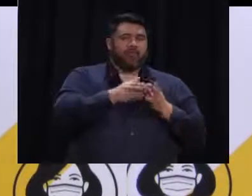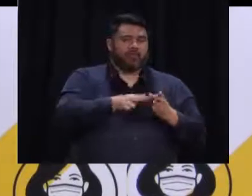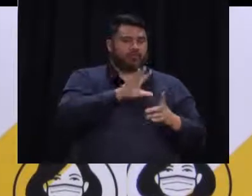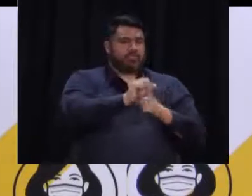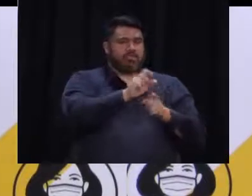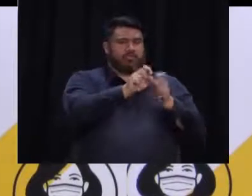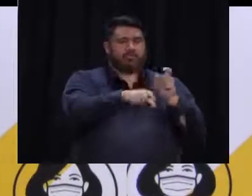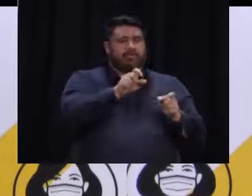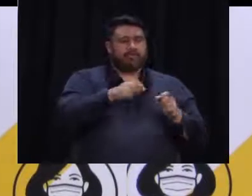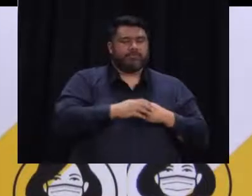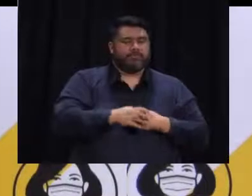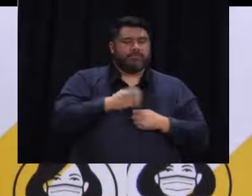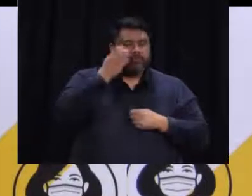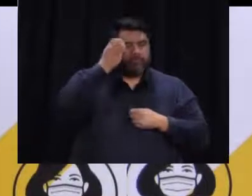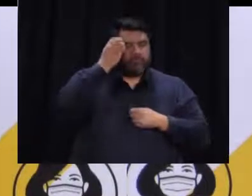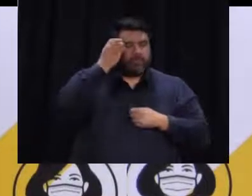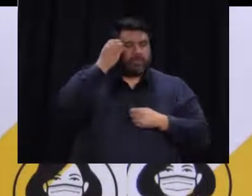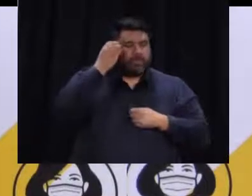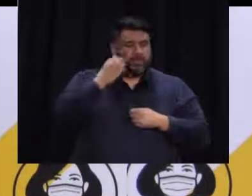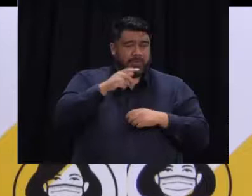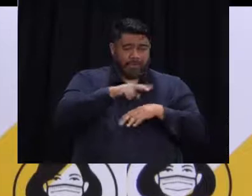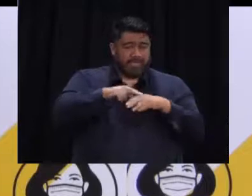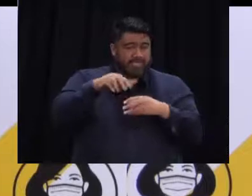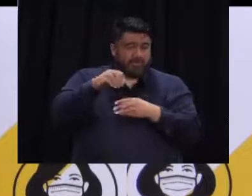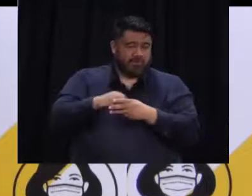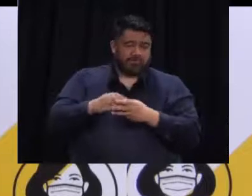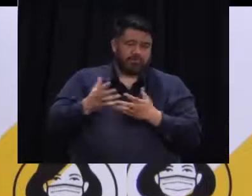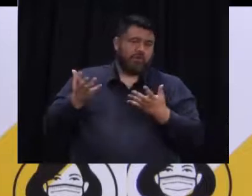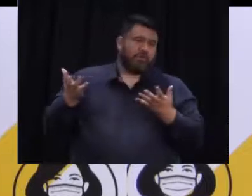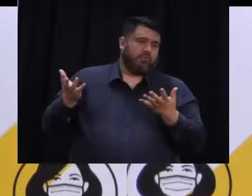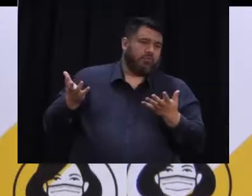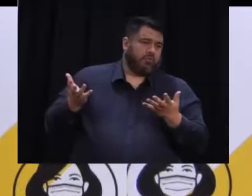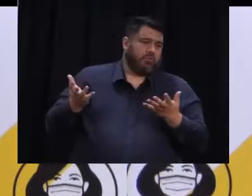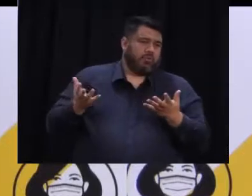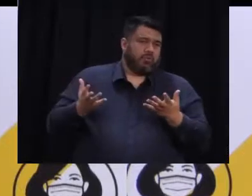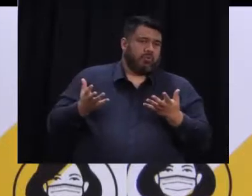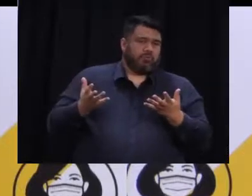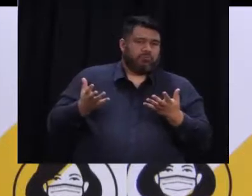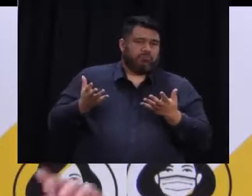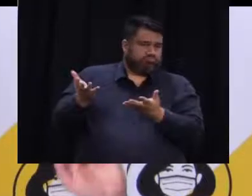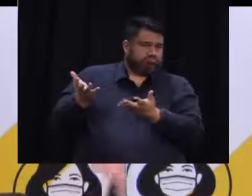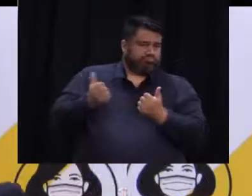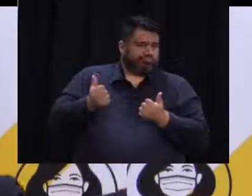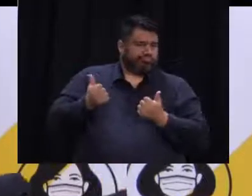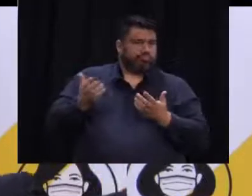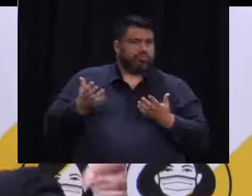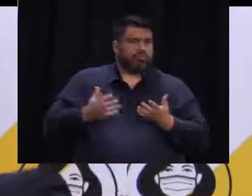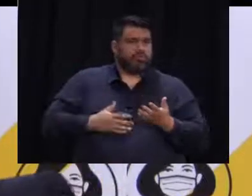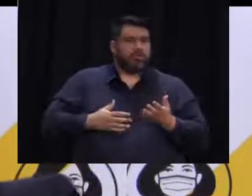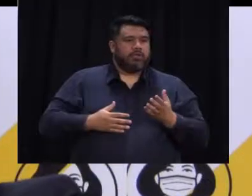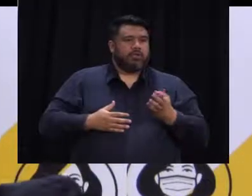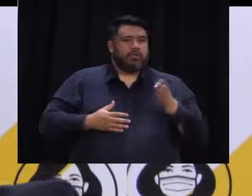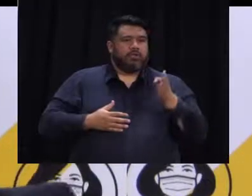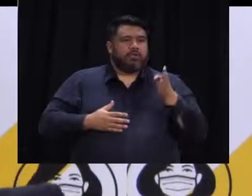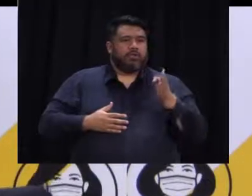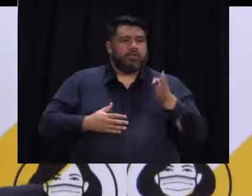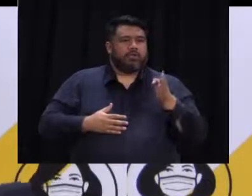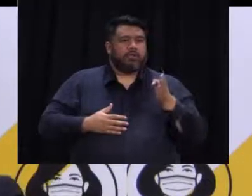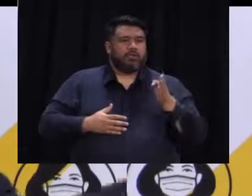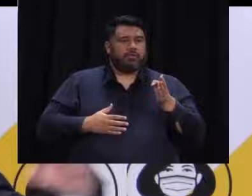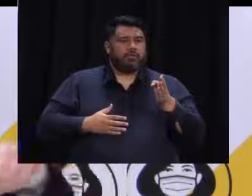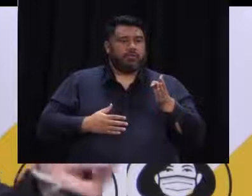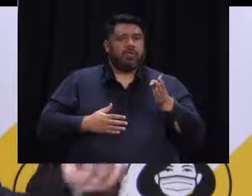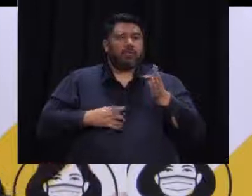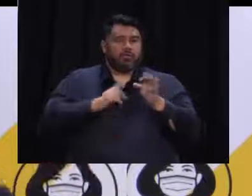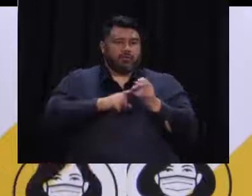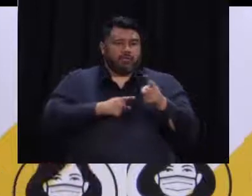We'll see, but I think if you know the police are involved, it's something that's been done thoroughly. I'll just go to Ben and then Sorry, can I just do one there